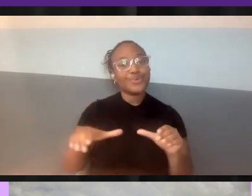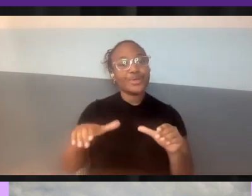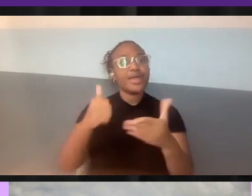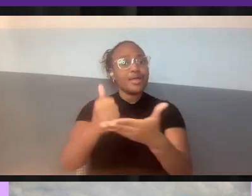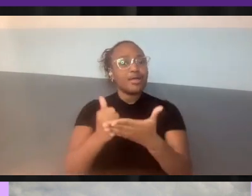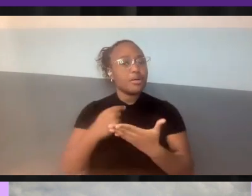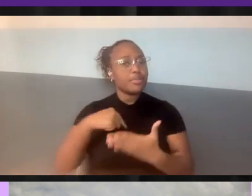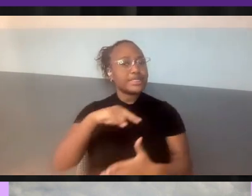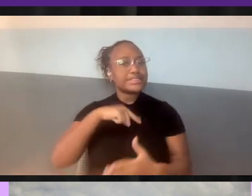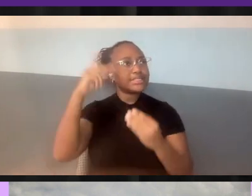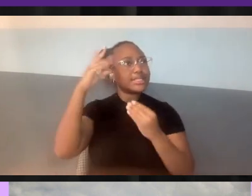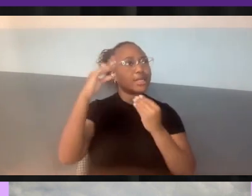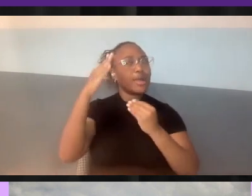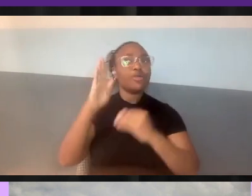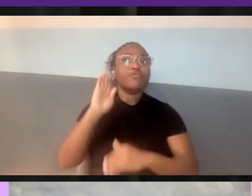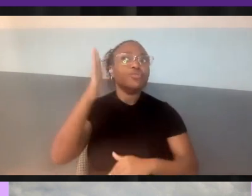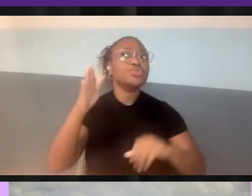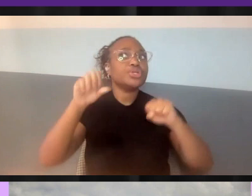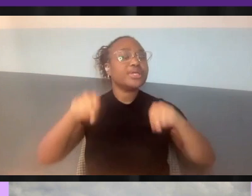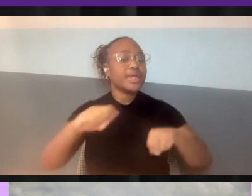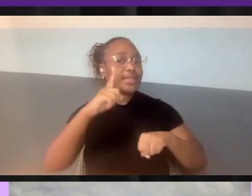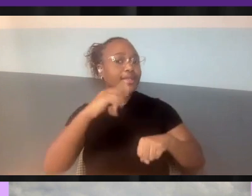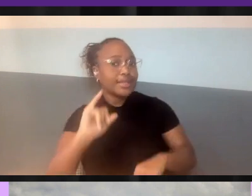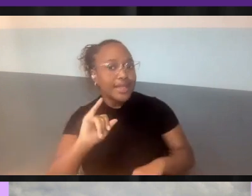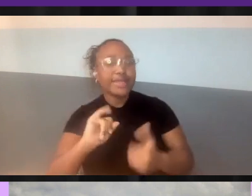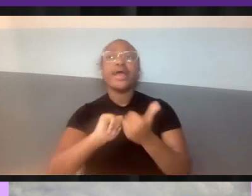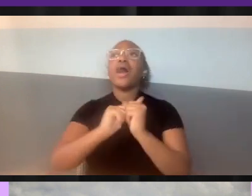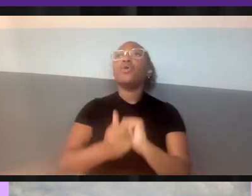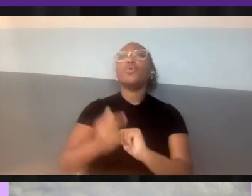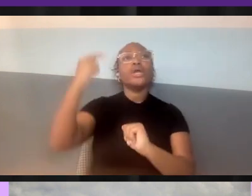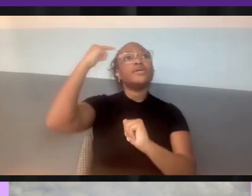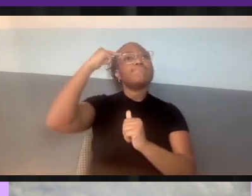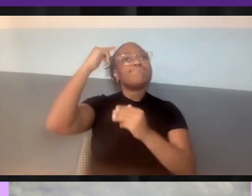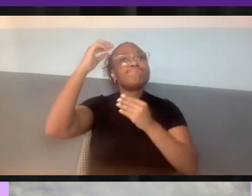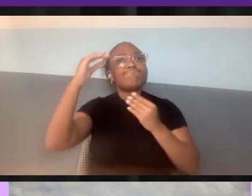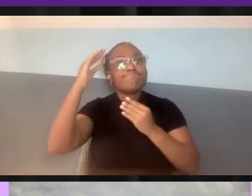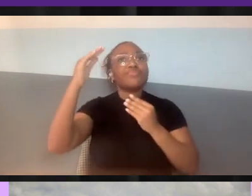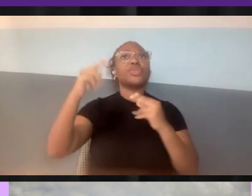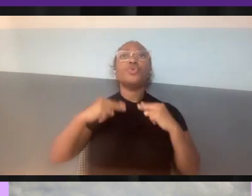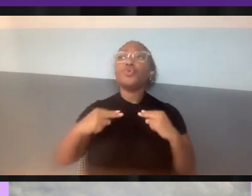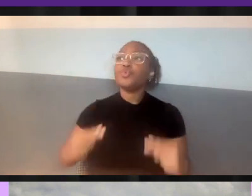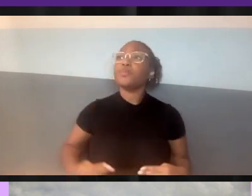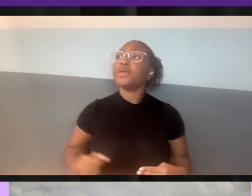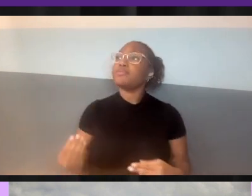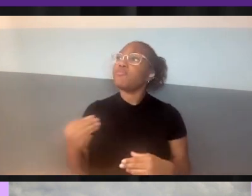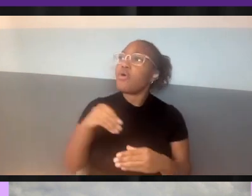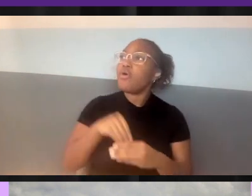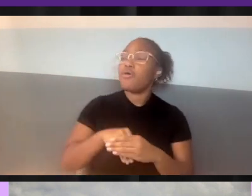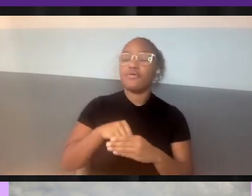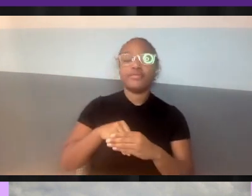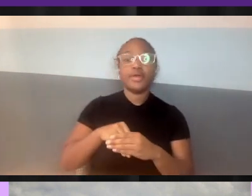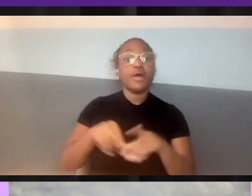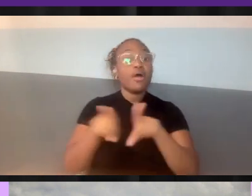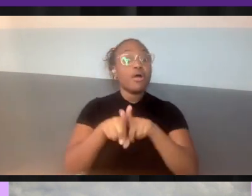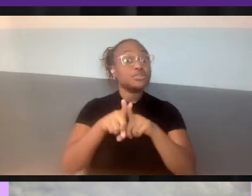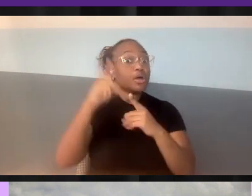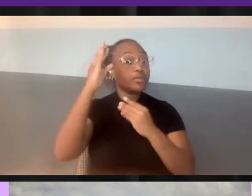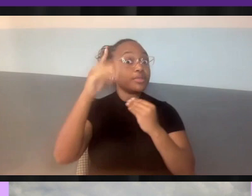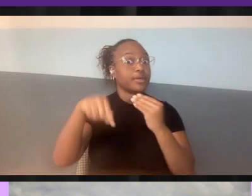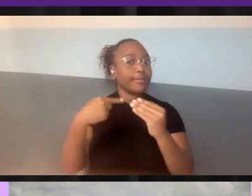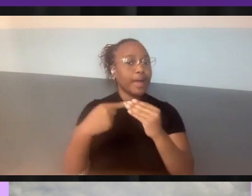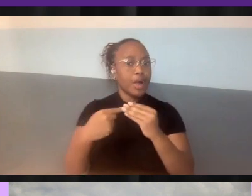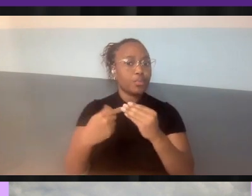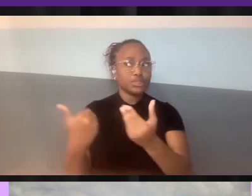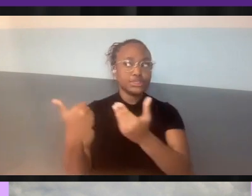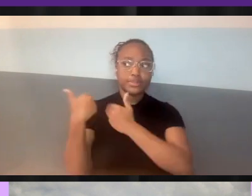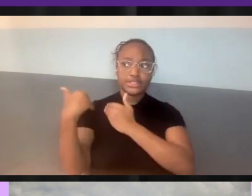think about what it means to think critically about it, to think very humanistically about it, but also to think about our responsibility to the whole